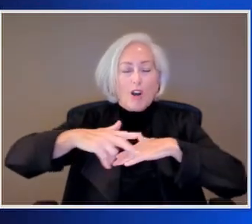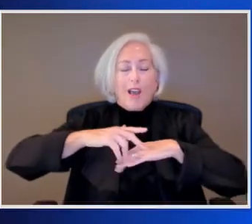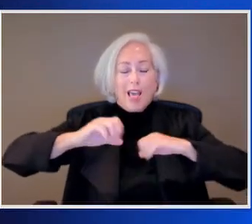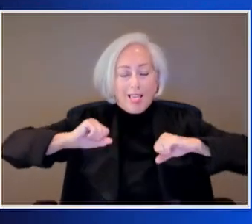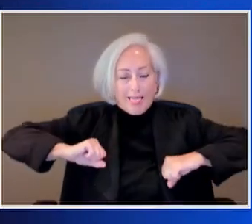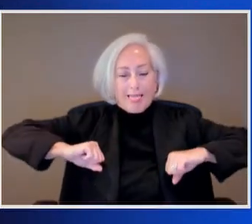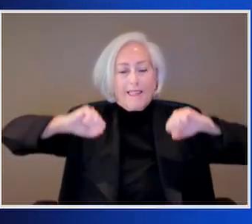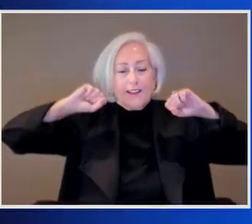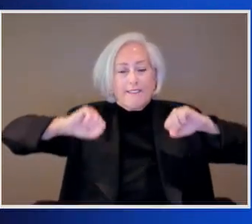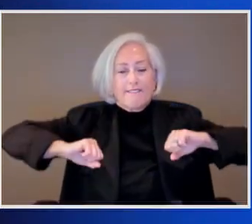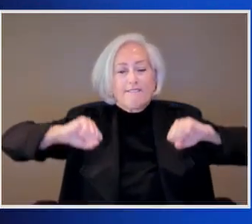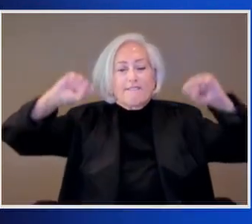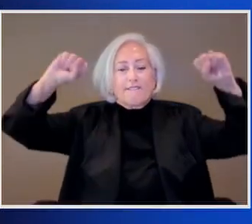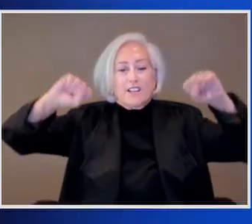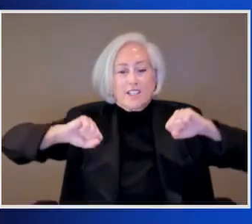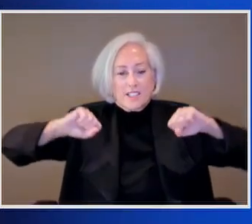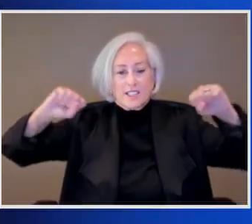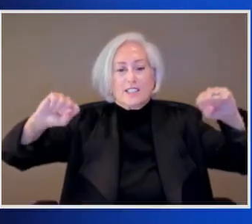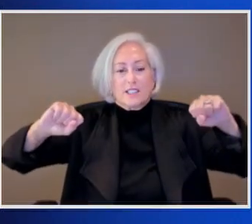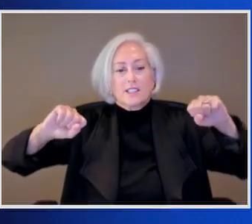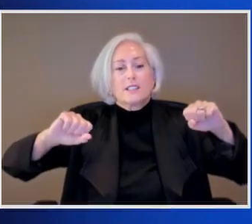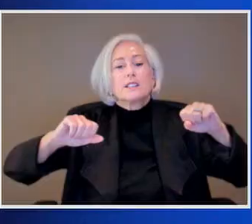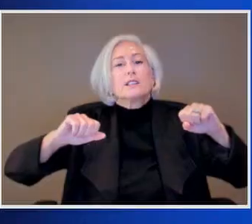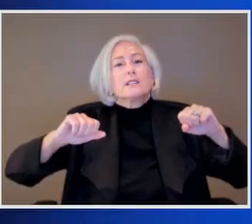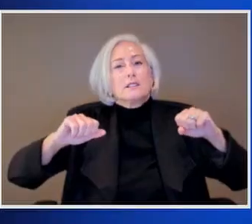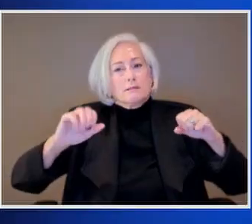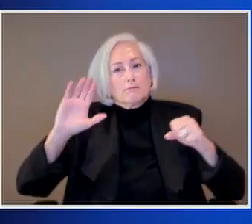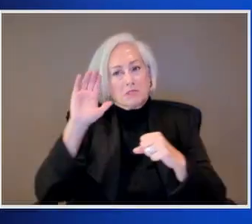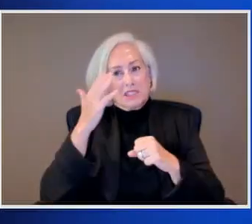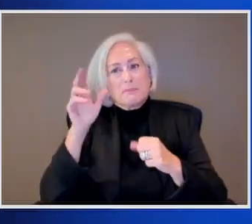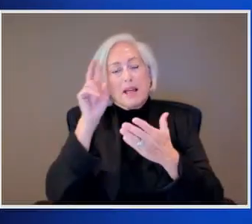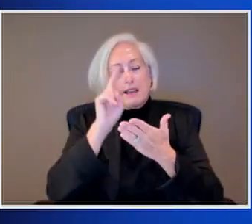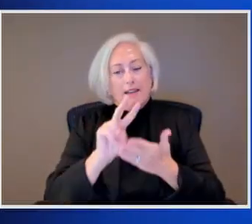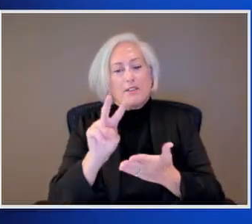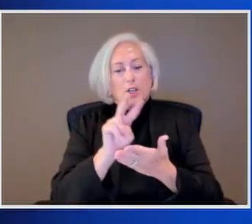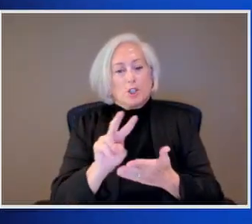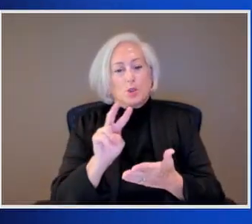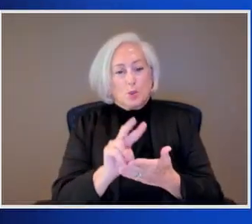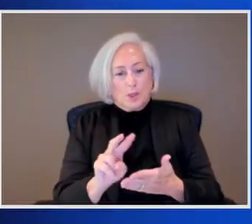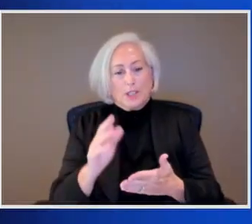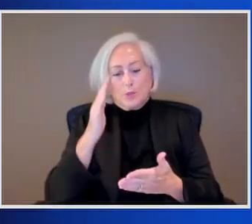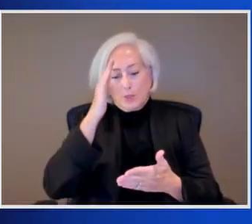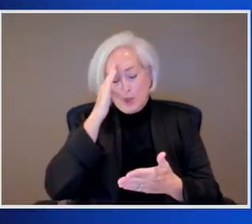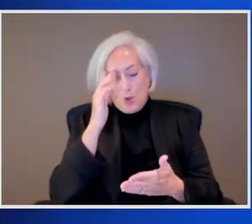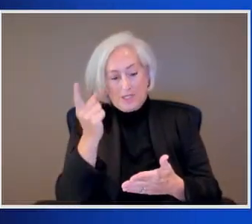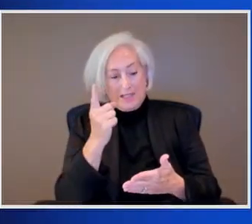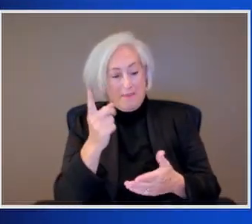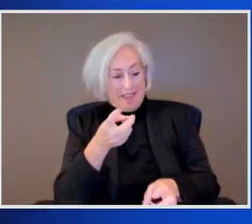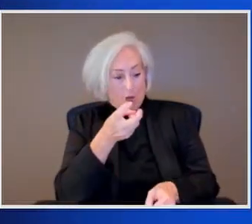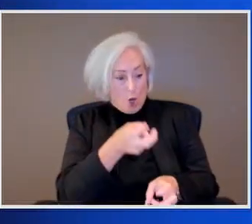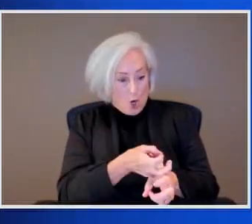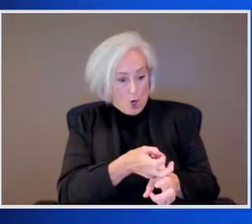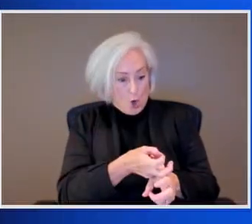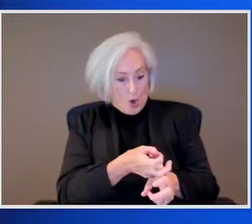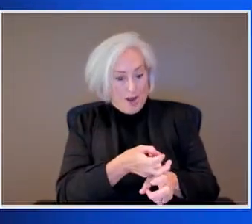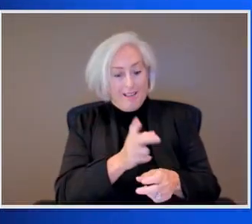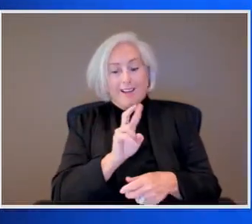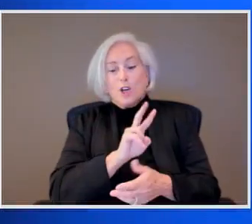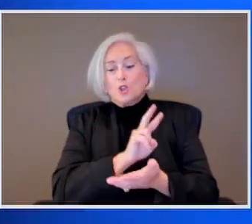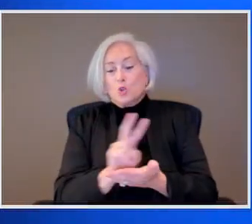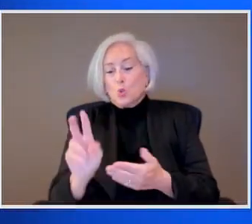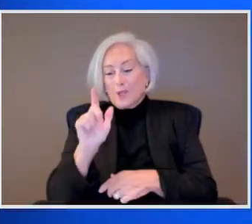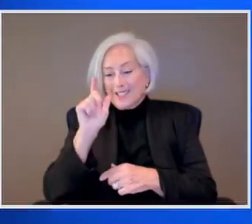2-week increments where, you know, this certain thing is really hard, and then, you know, he's kind of conquered it and moved on, and then it just